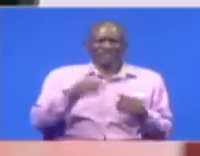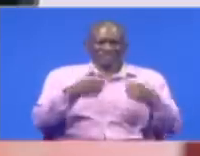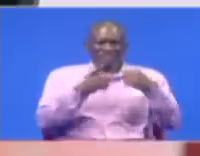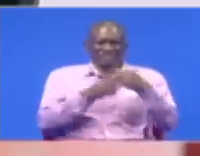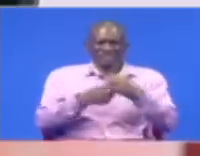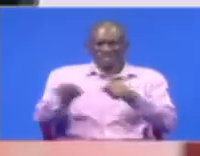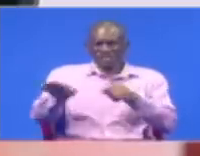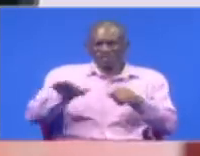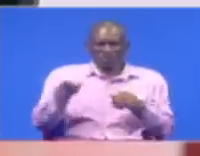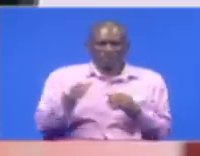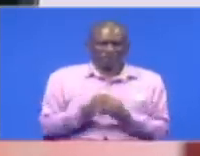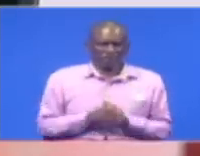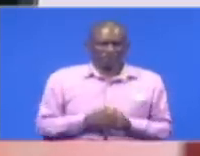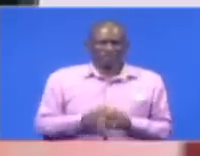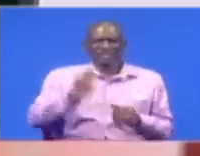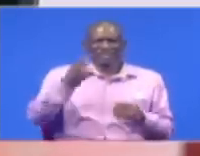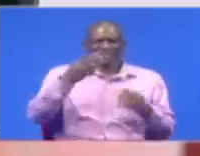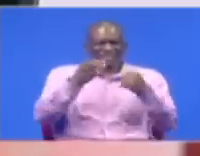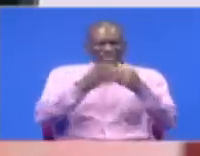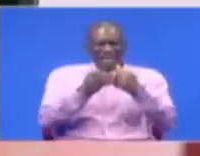o'clock,